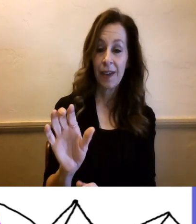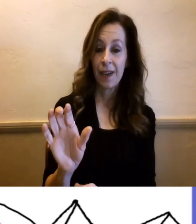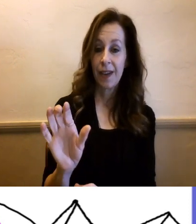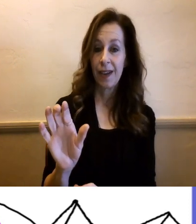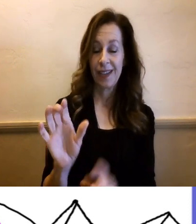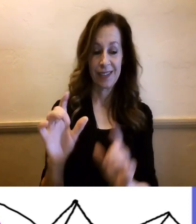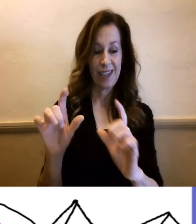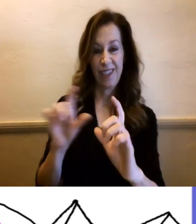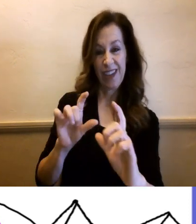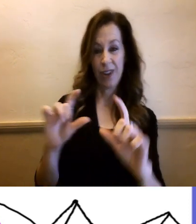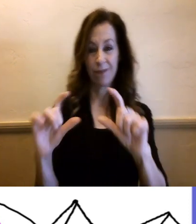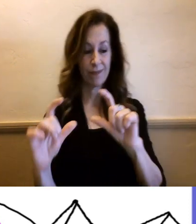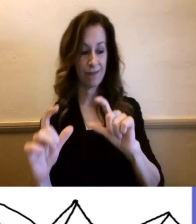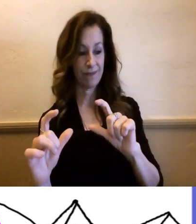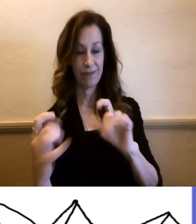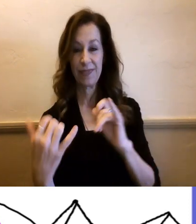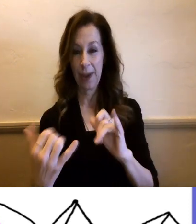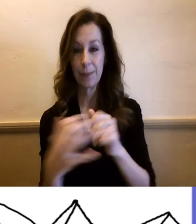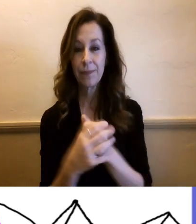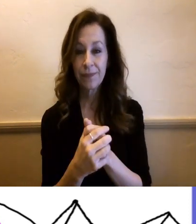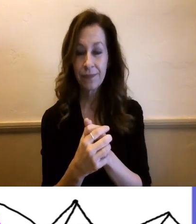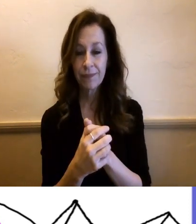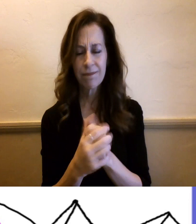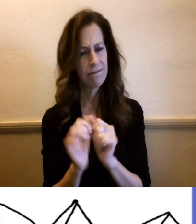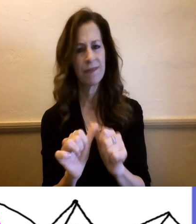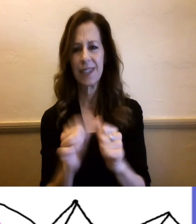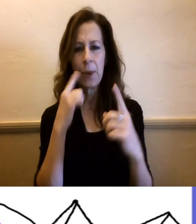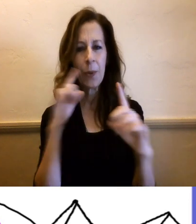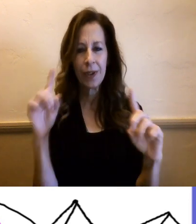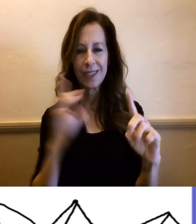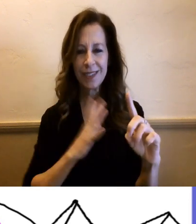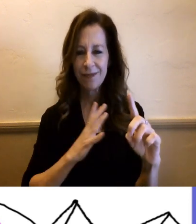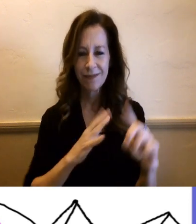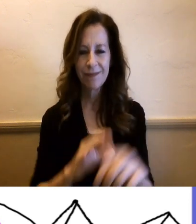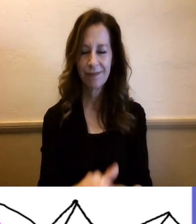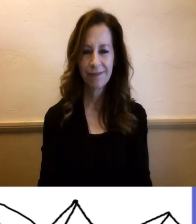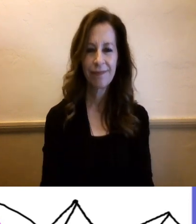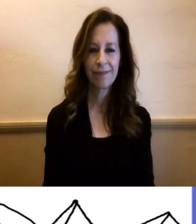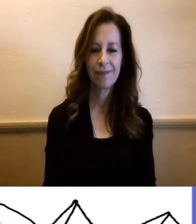I'm doing it the other way. Instead of putting it up here, I'm putting it down here, and it still works.